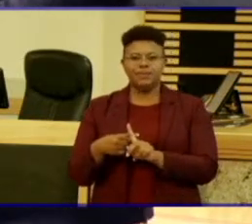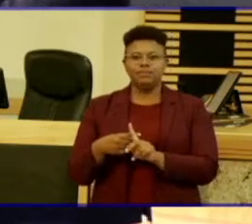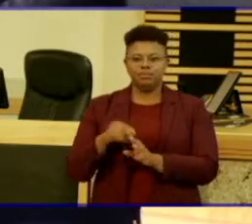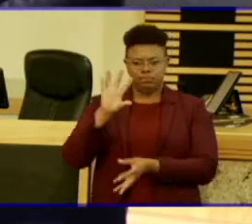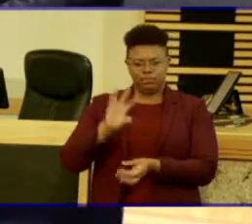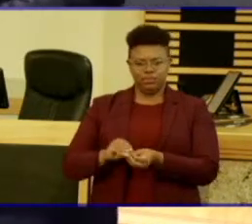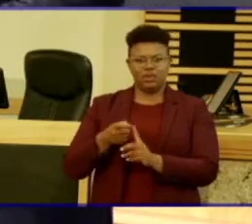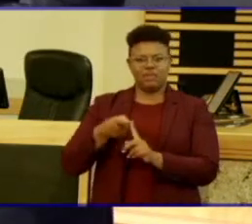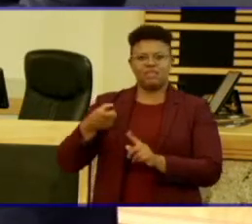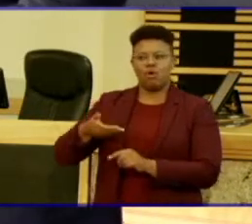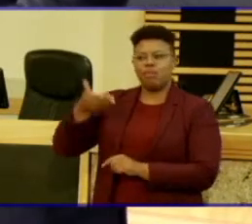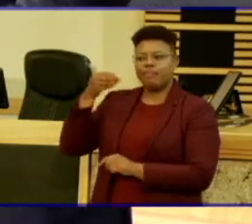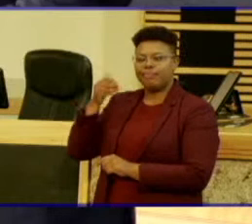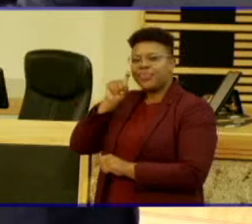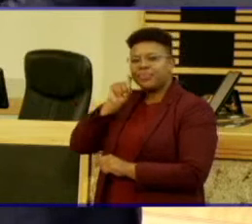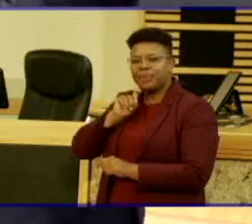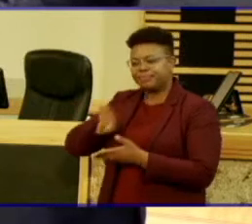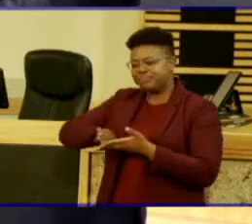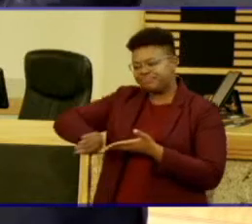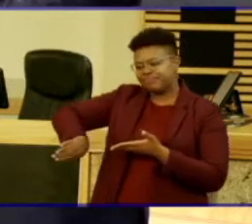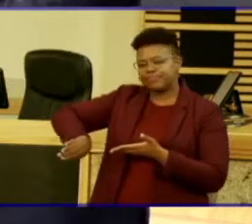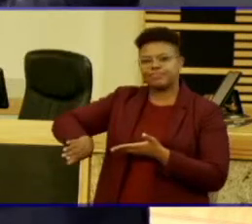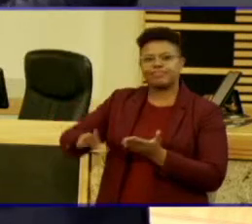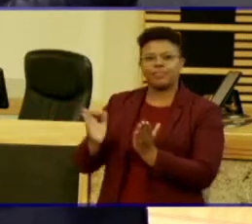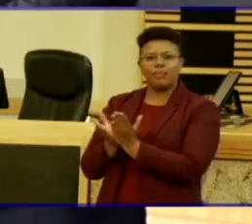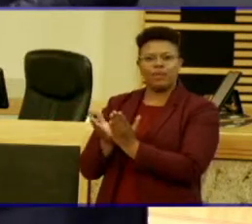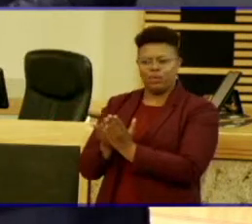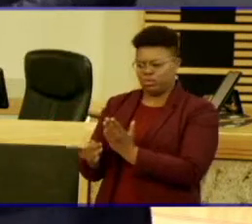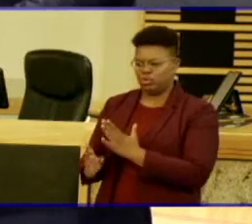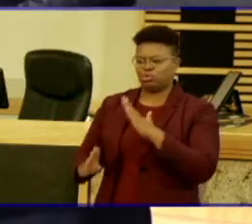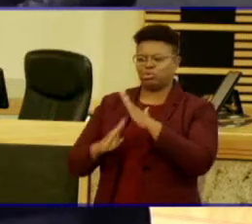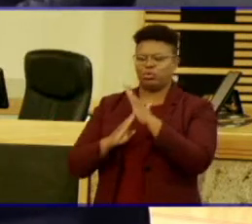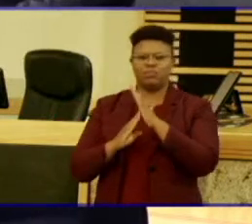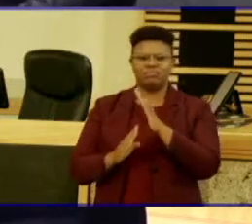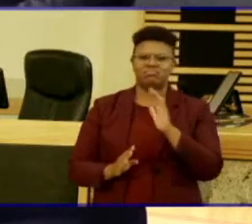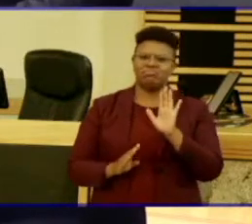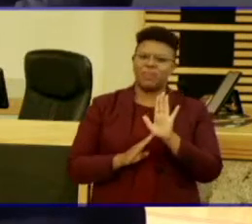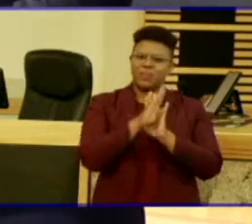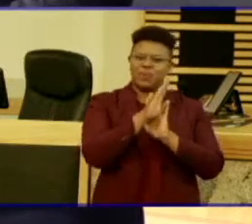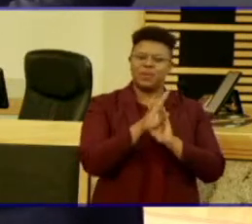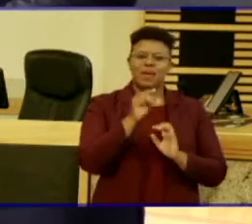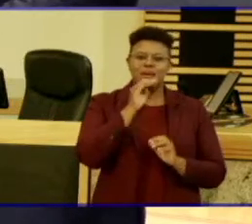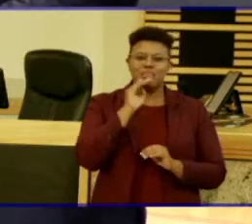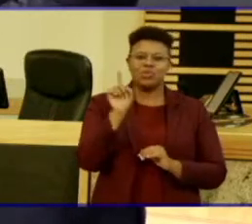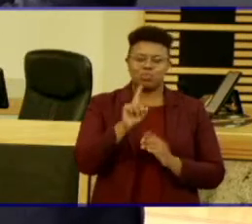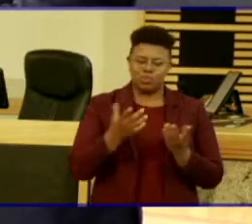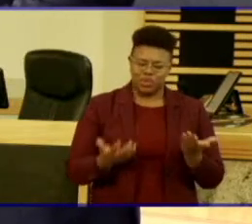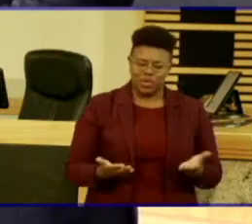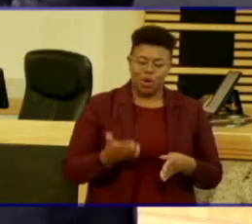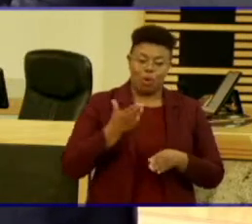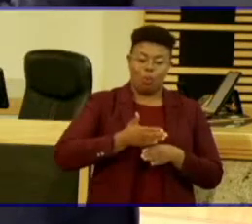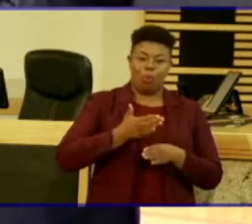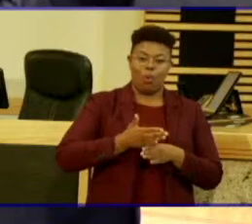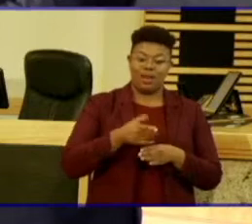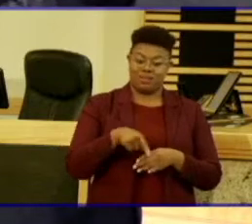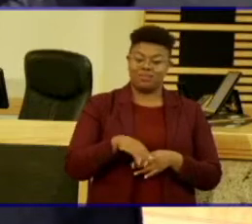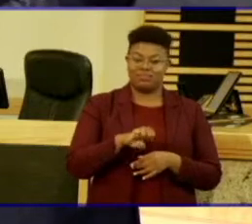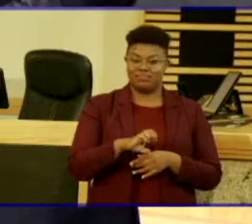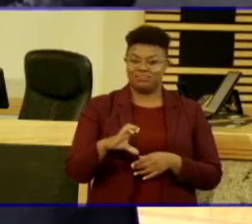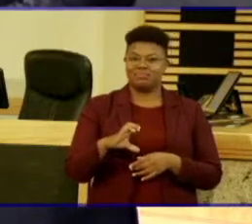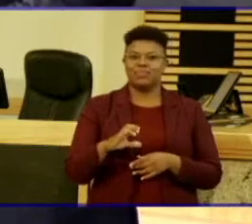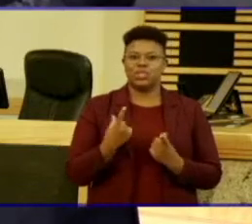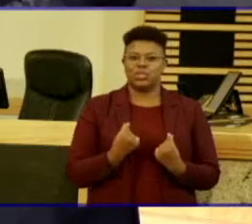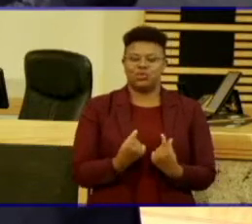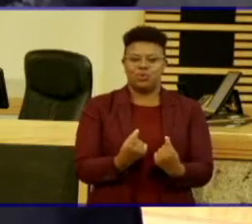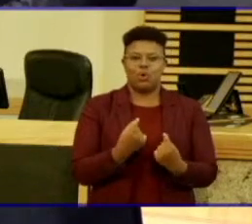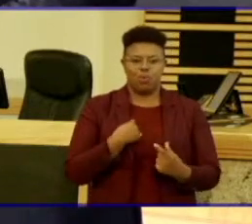the previously disadvantaged schools from the province. That shows you the work that the province is doing. We are